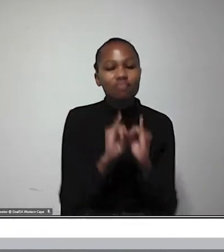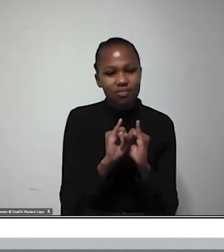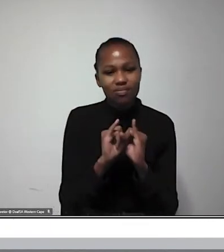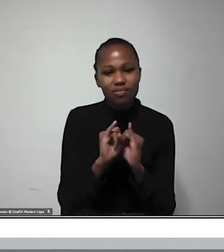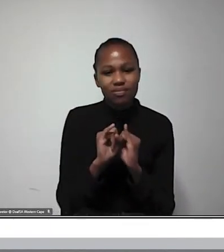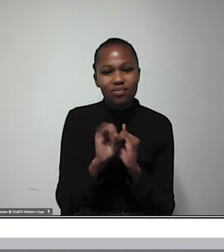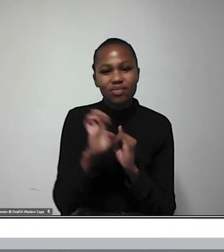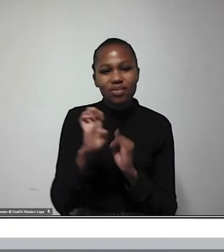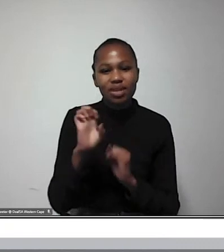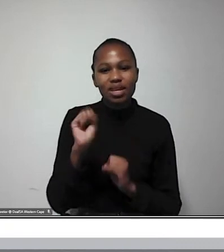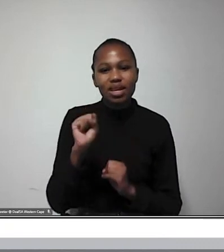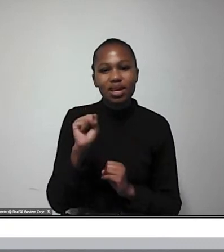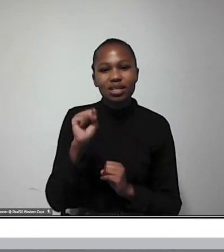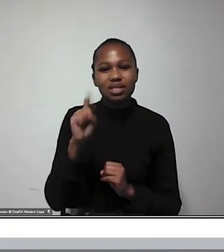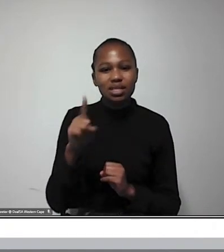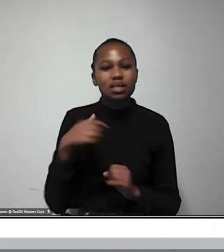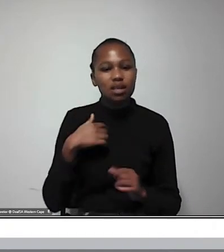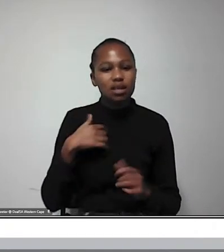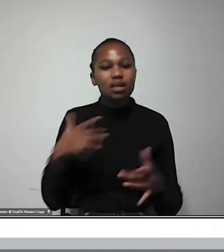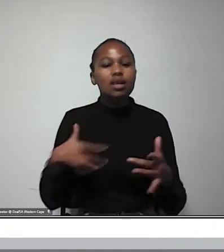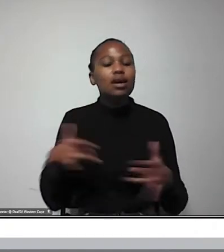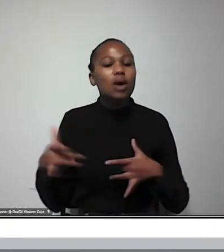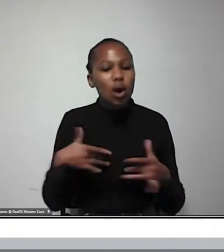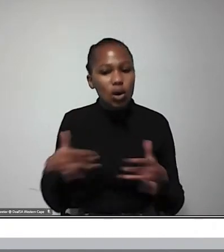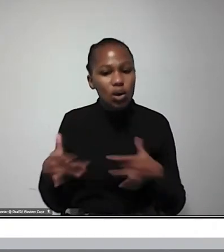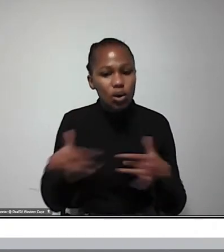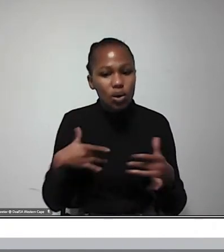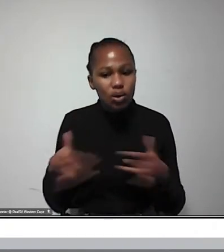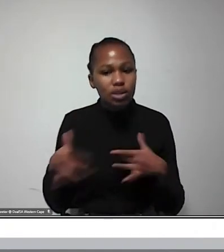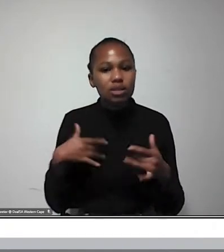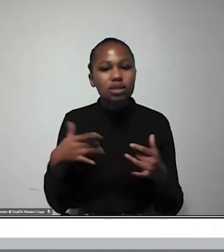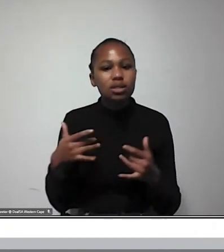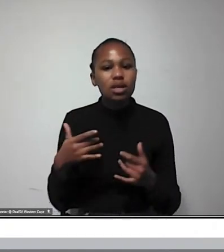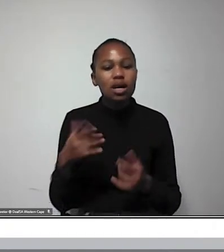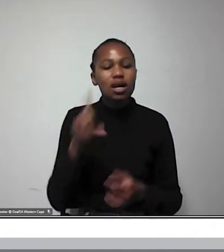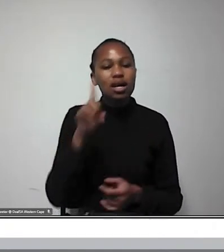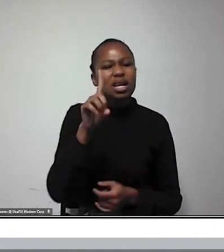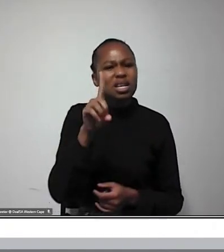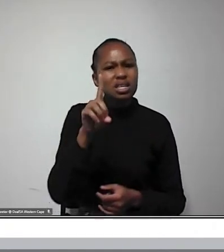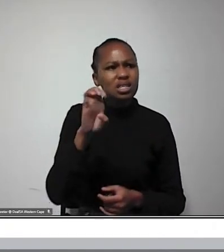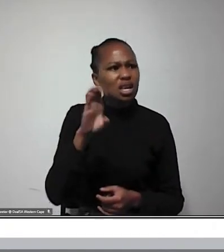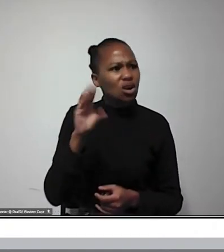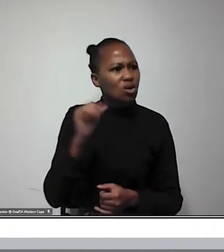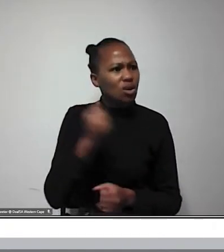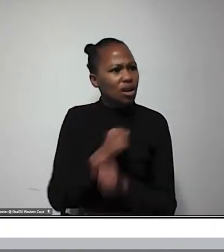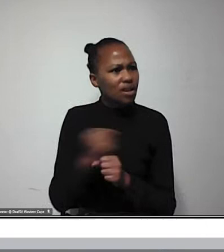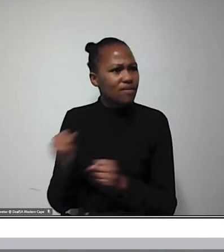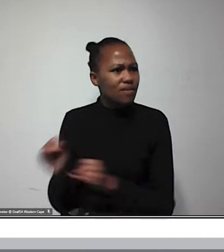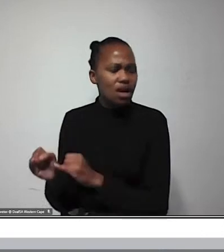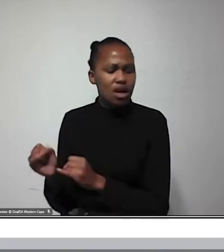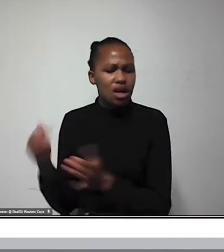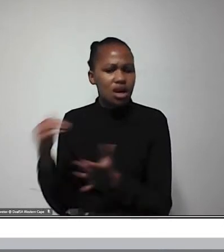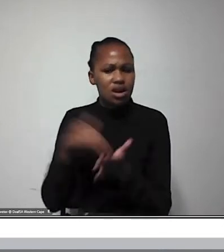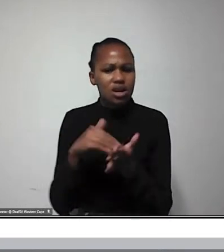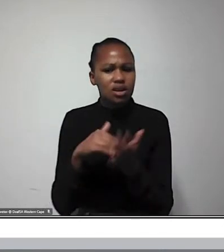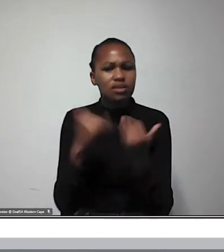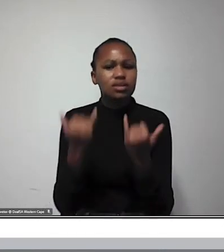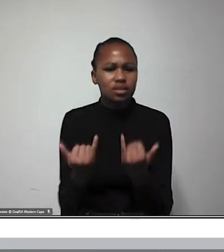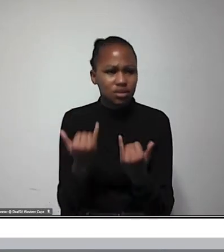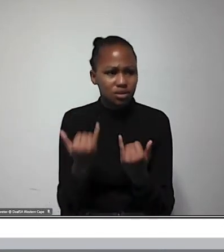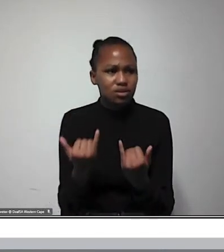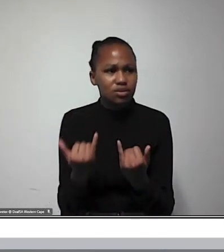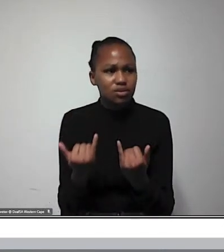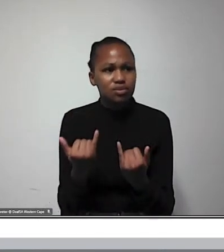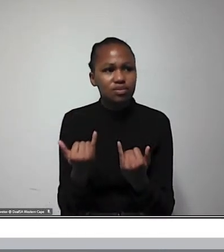I'm also concerned that DERCO didn't arrive today. And I would also like to add some context to that, because I think it